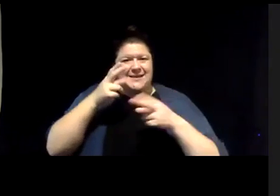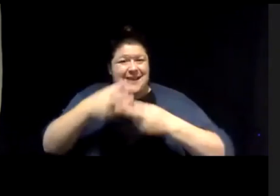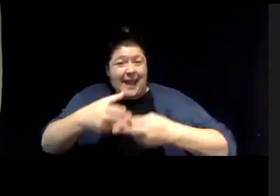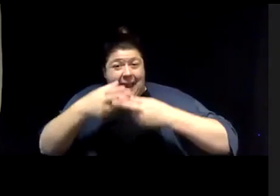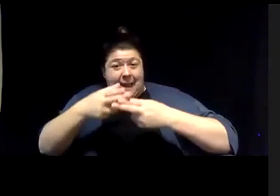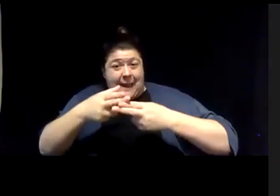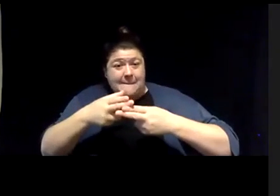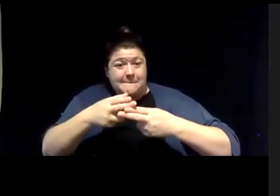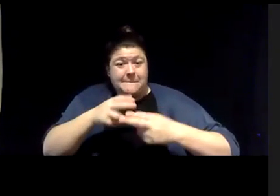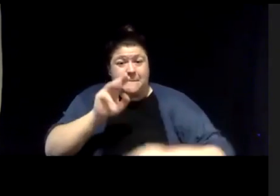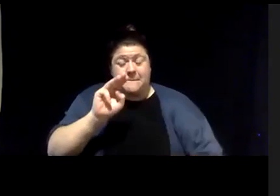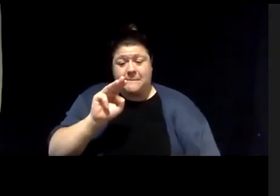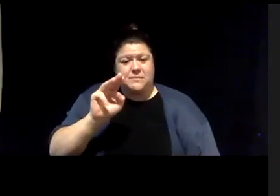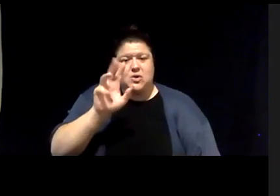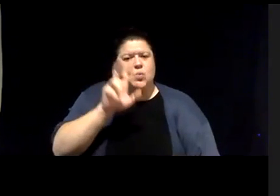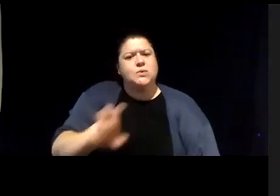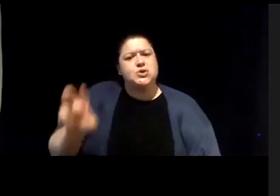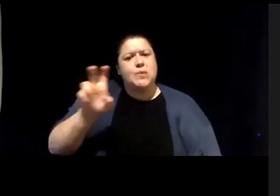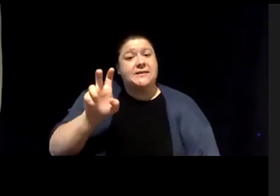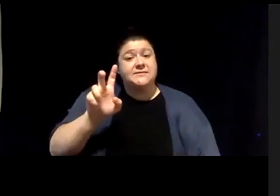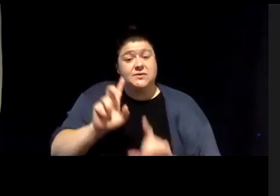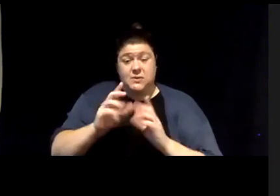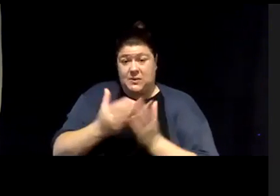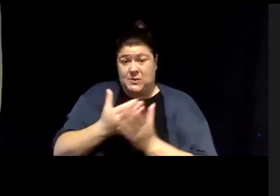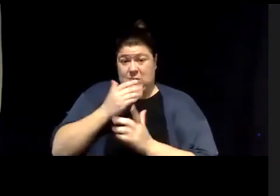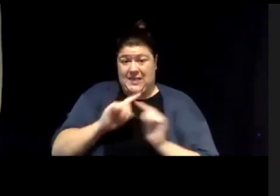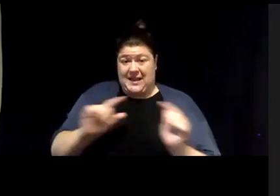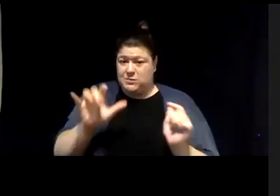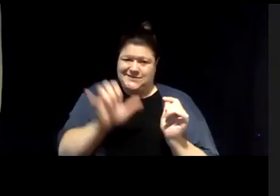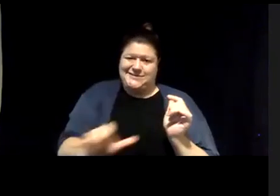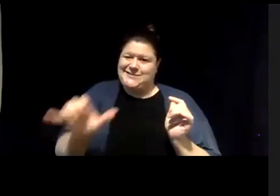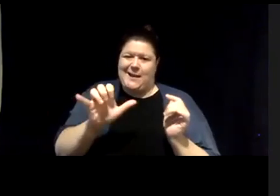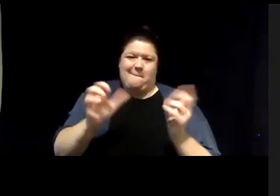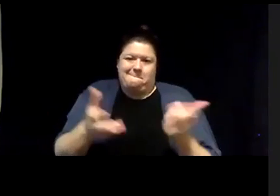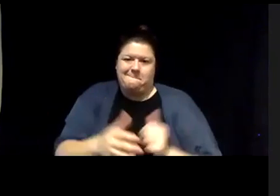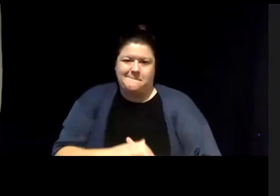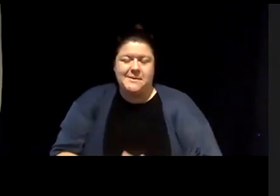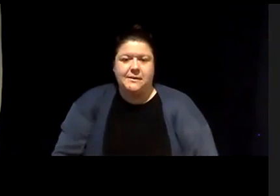Mary Bell to Mary Bell, right? It's still the same name.